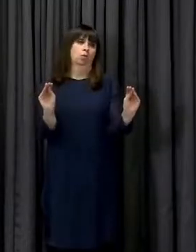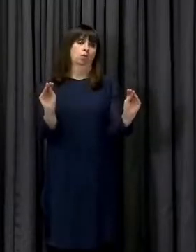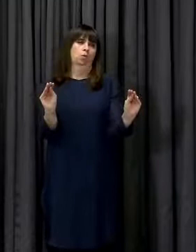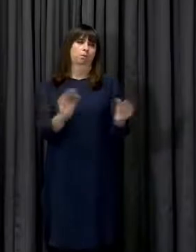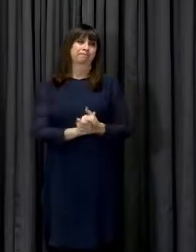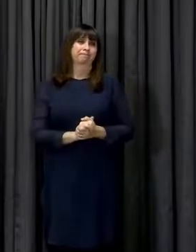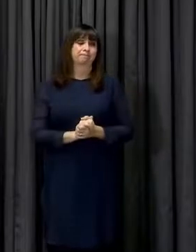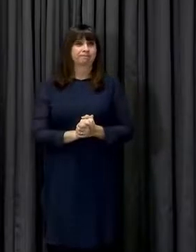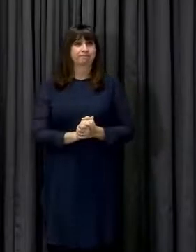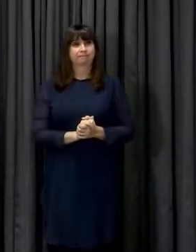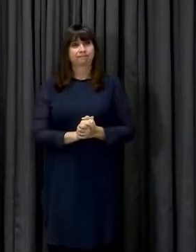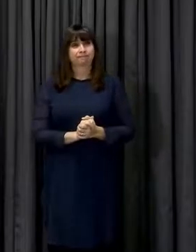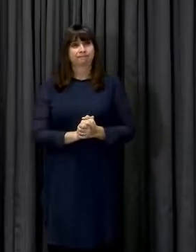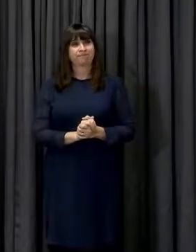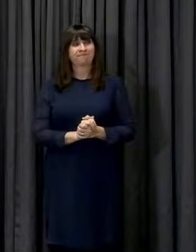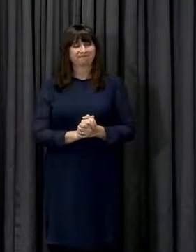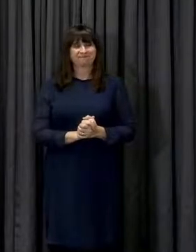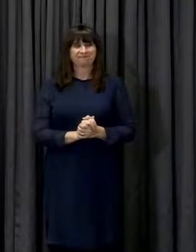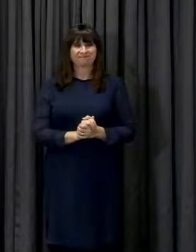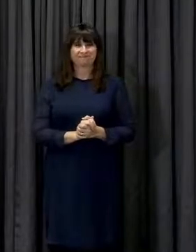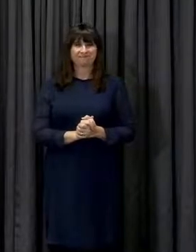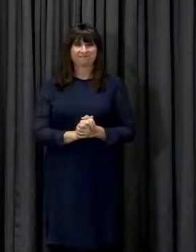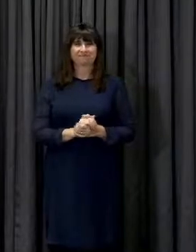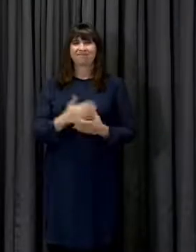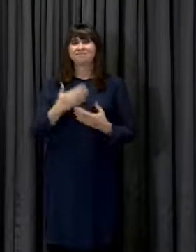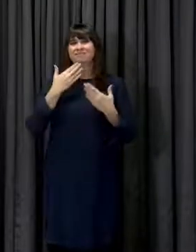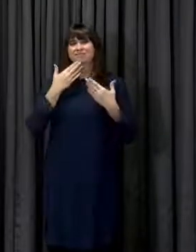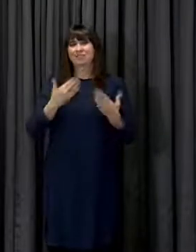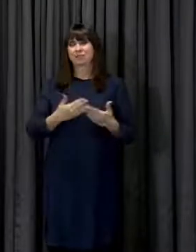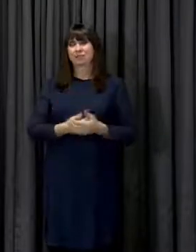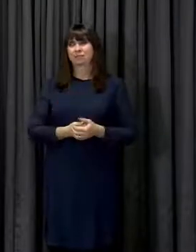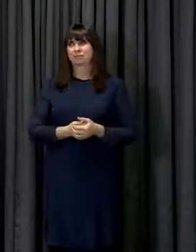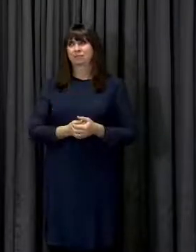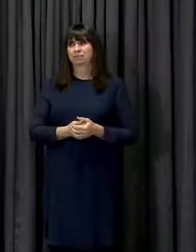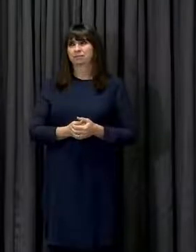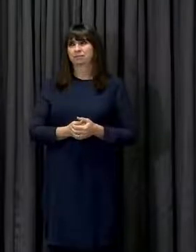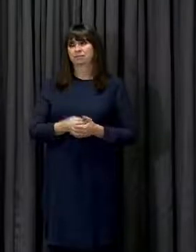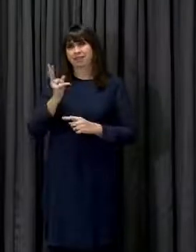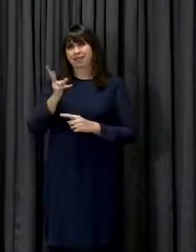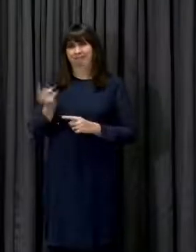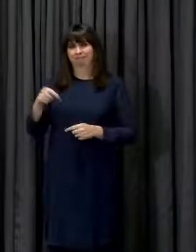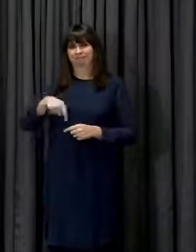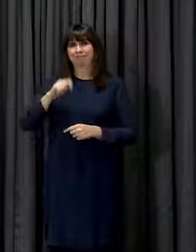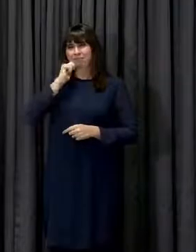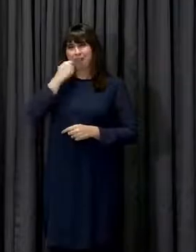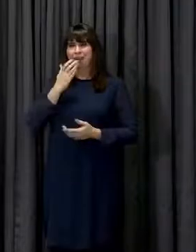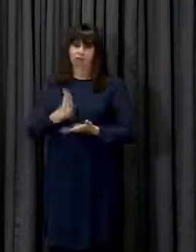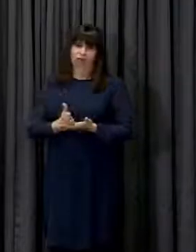update is. Thanks very much for your time and your questions again today. I will no doubt see all of you fairly soon.